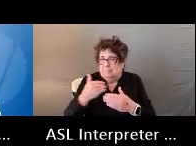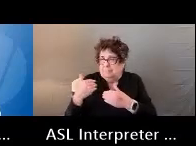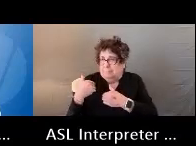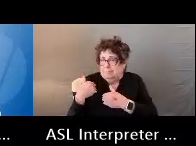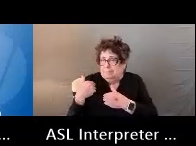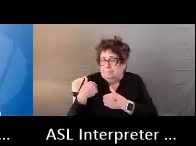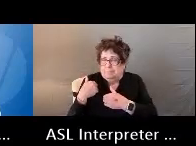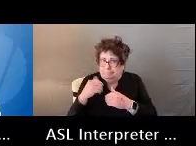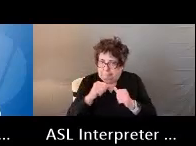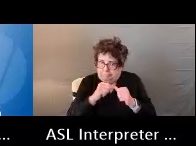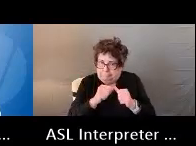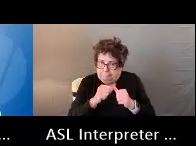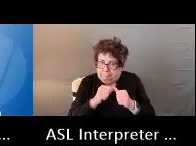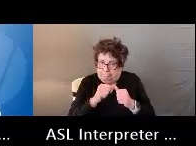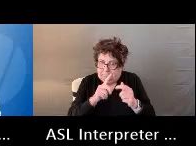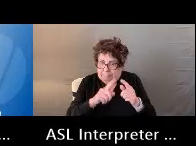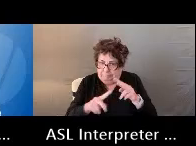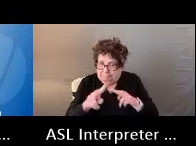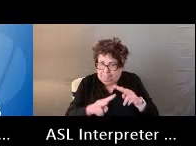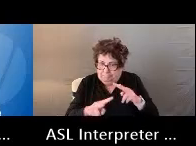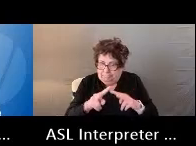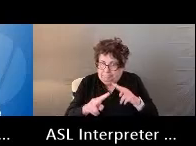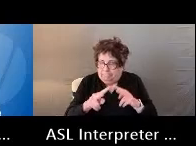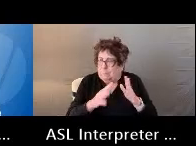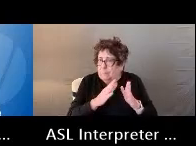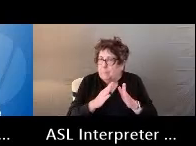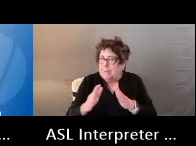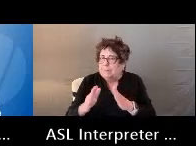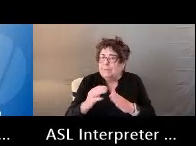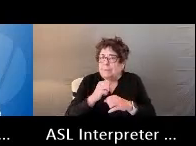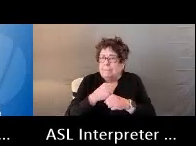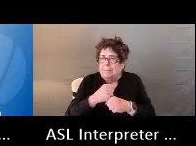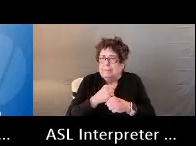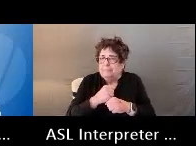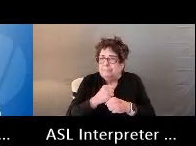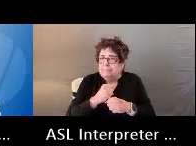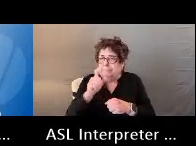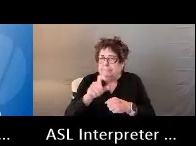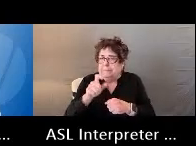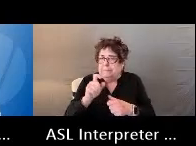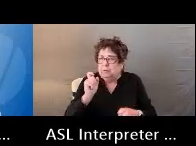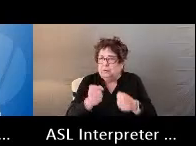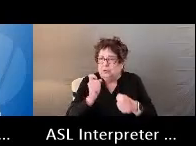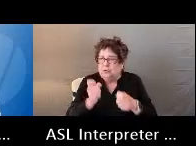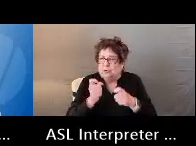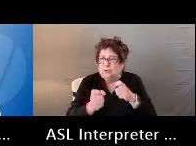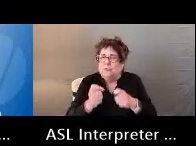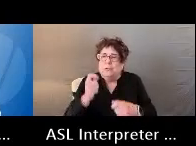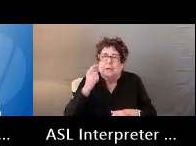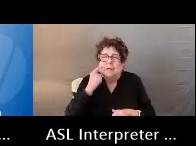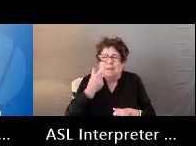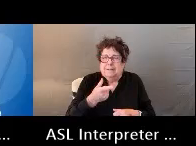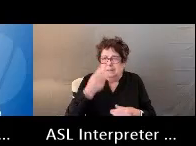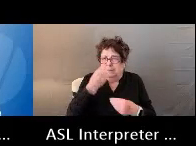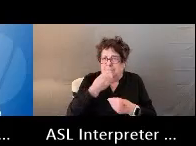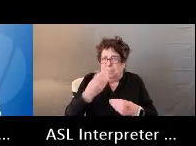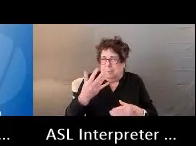plans and make the necessary changes. So I think this information will be also very helpful for you.